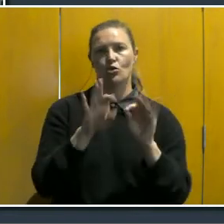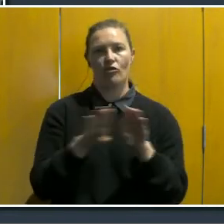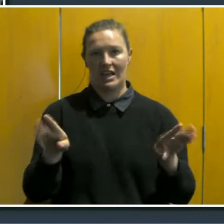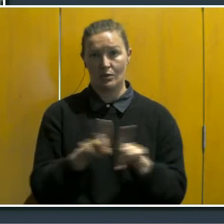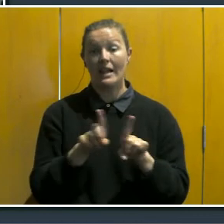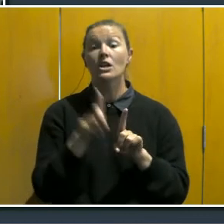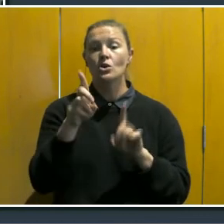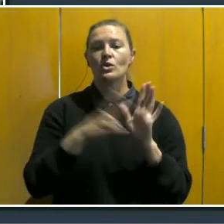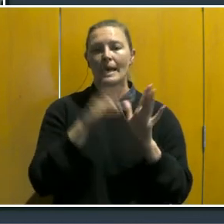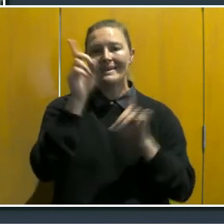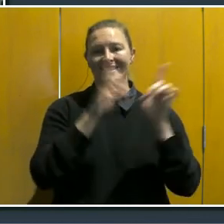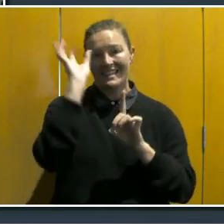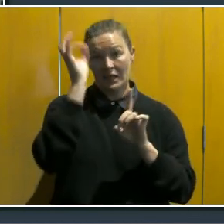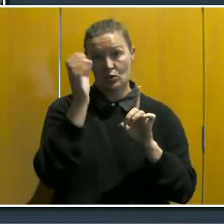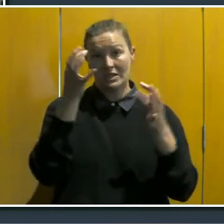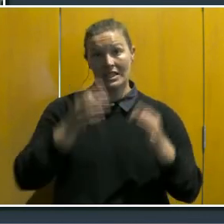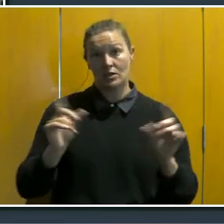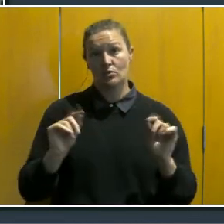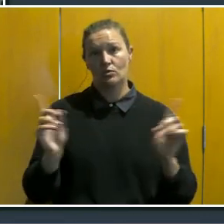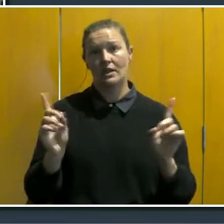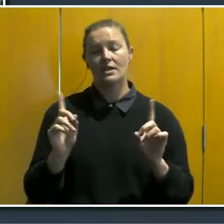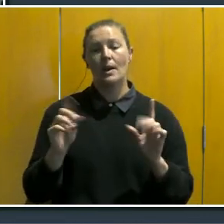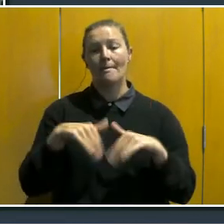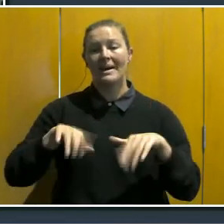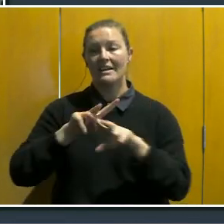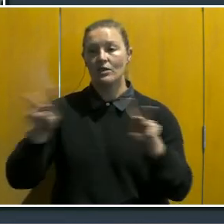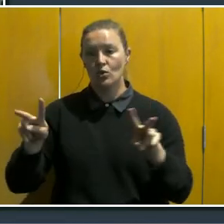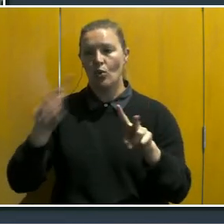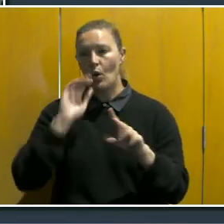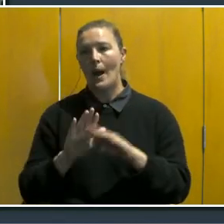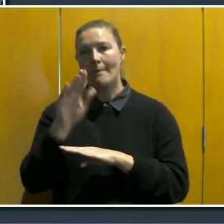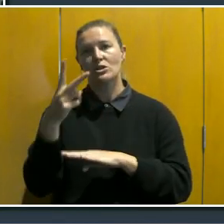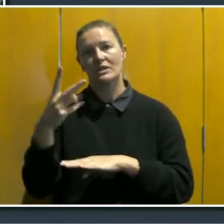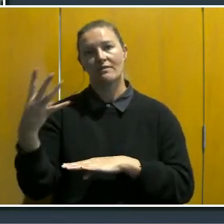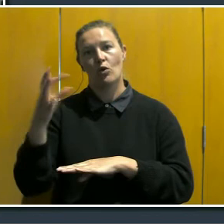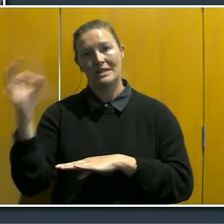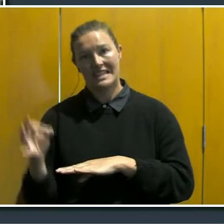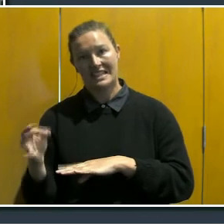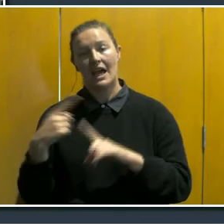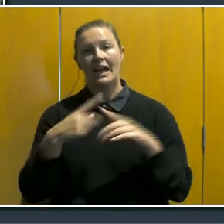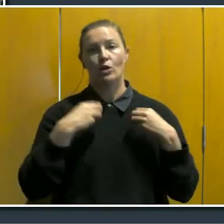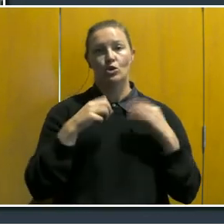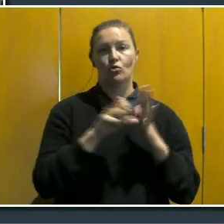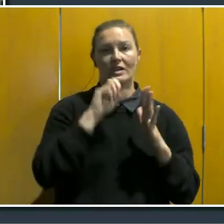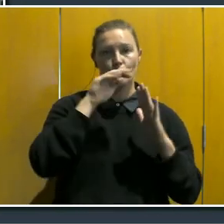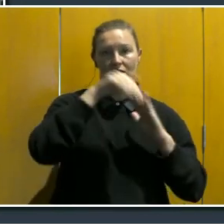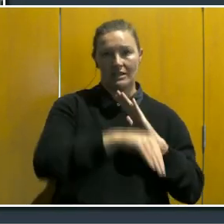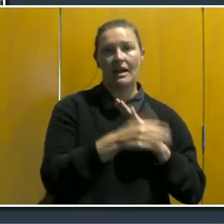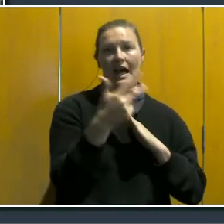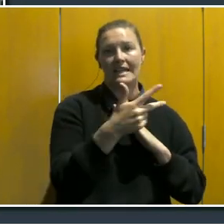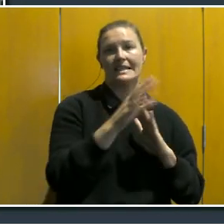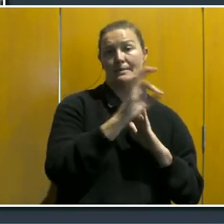answer in Napier City Council have come up with that Bayview rates and other areas will go up by 24% and commercial rates will decrease